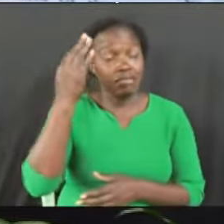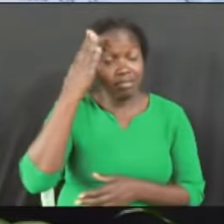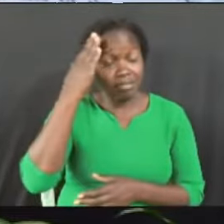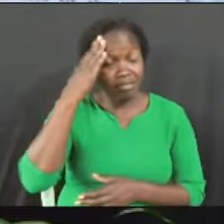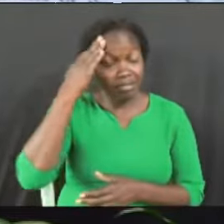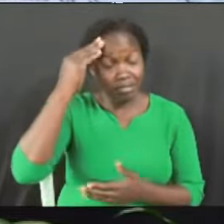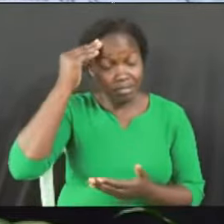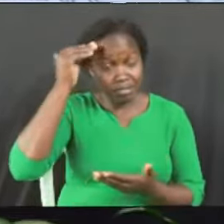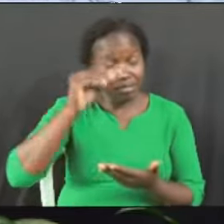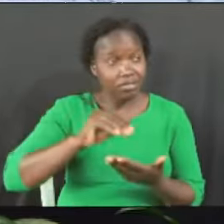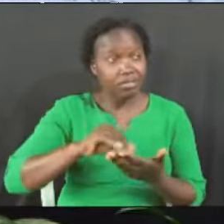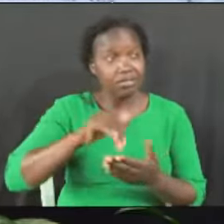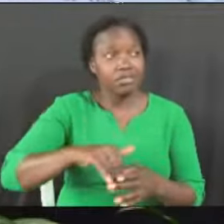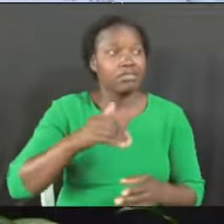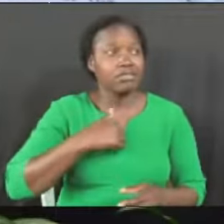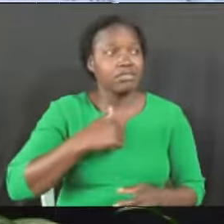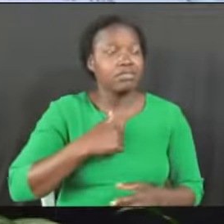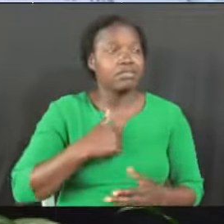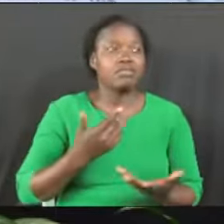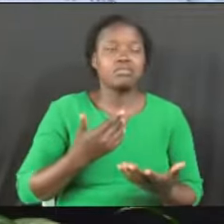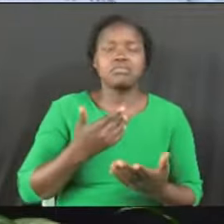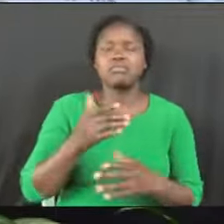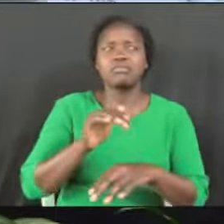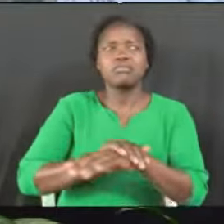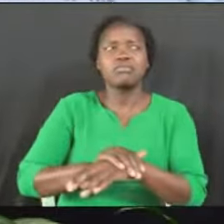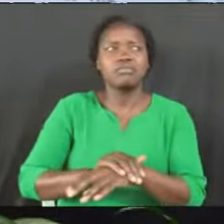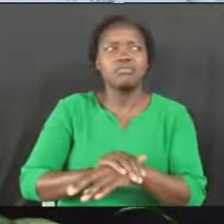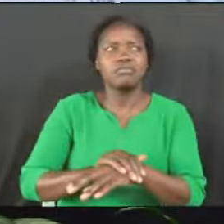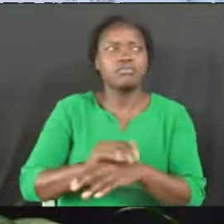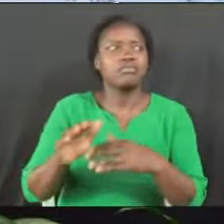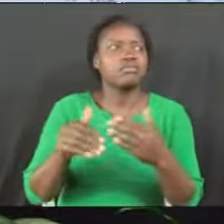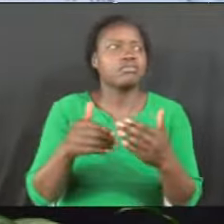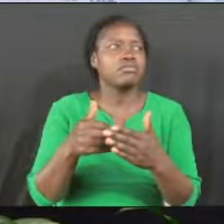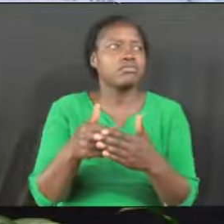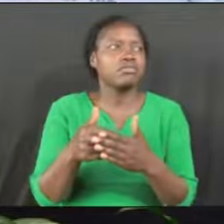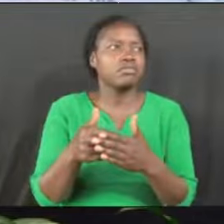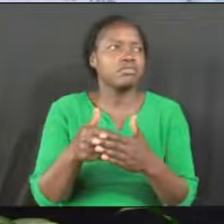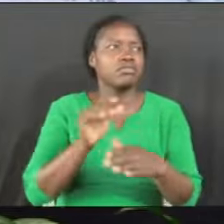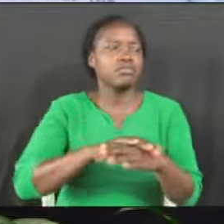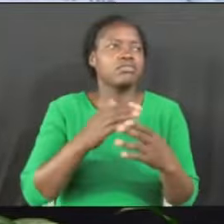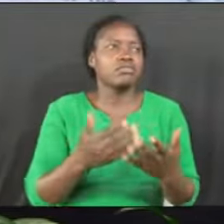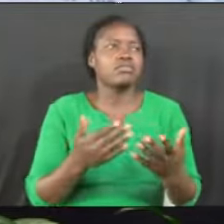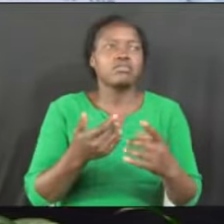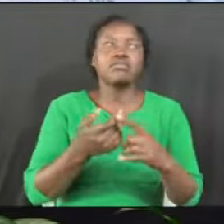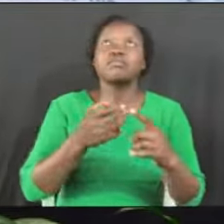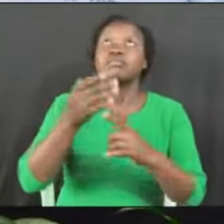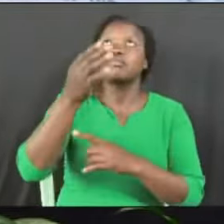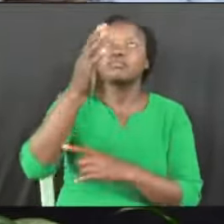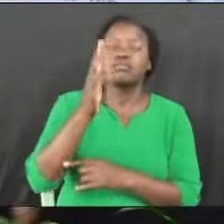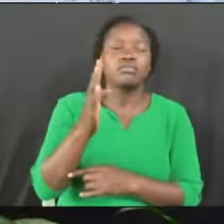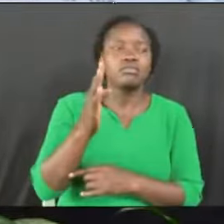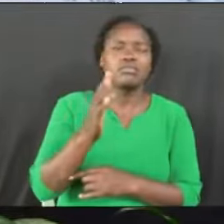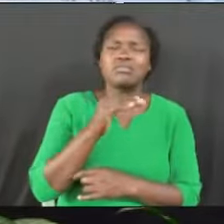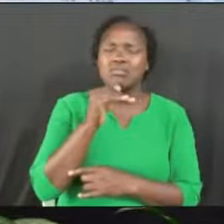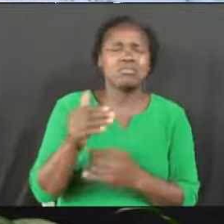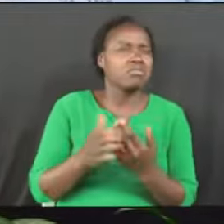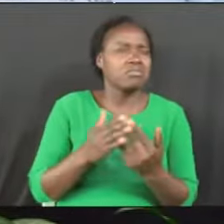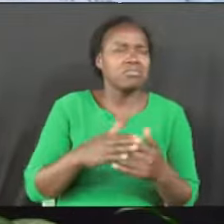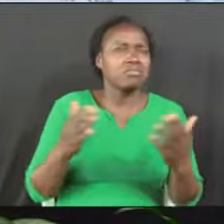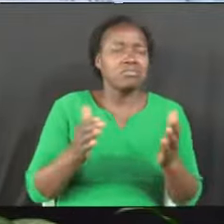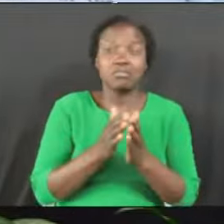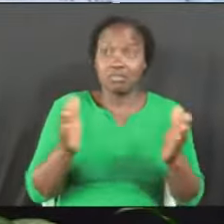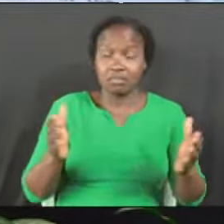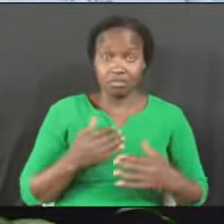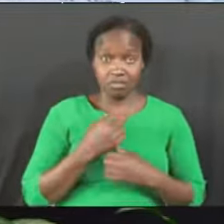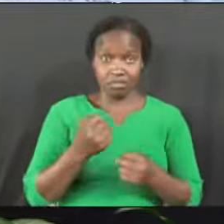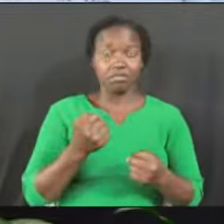me dwelleth no good thing, and all good things come from God. I don't care how great you are on